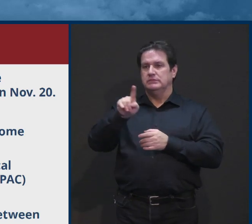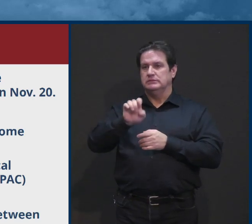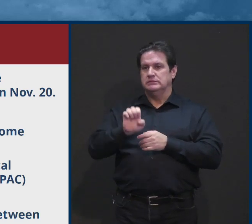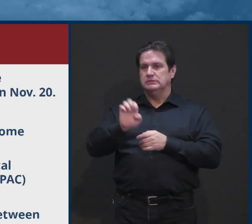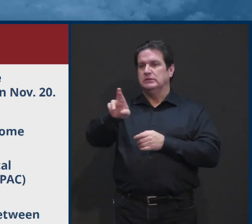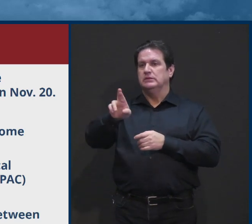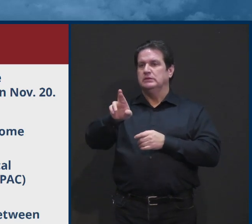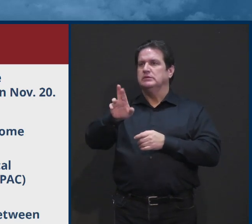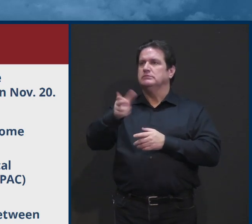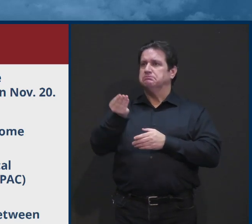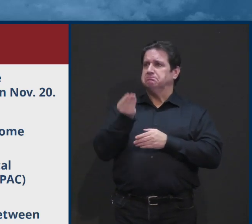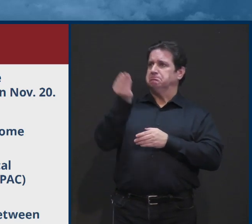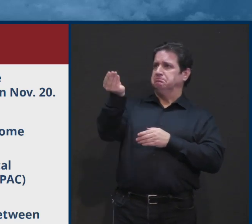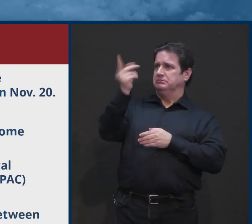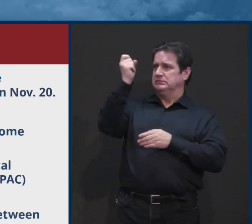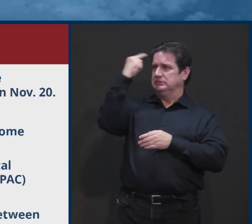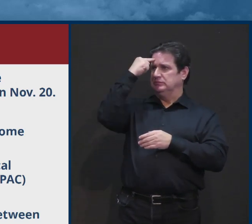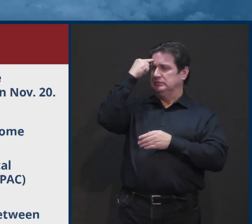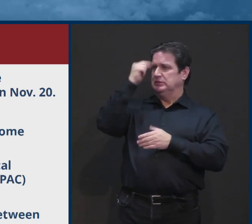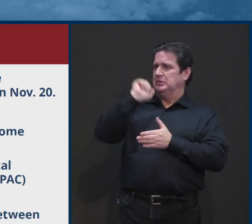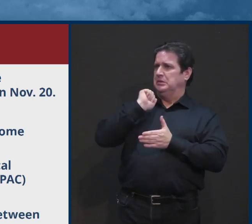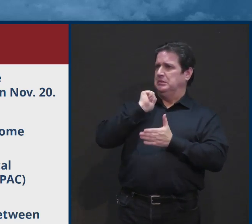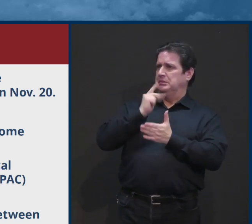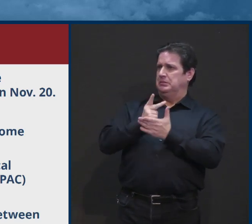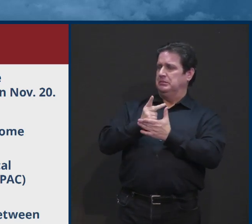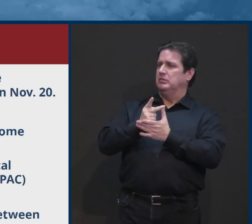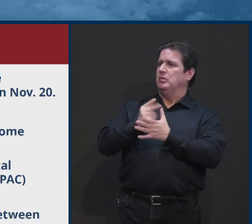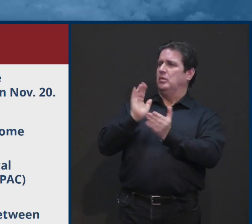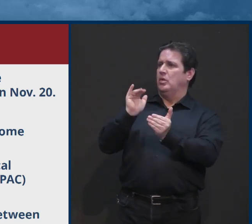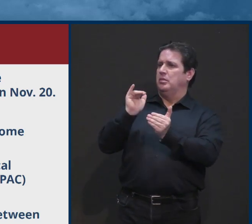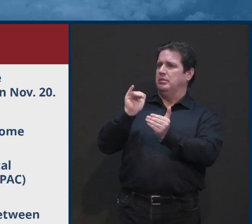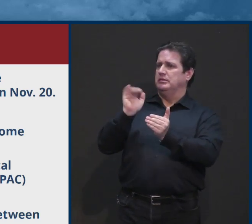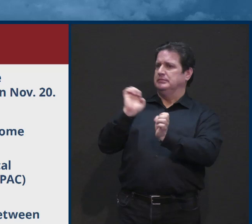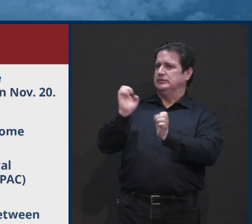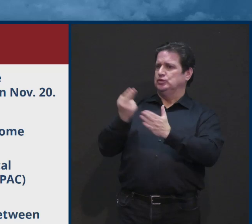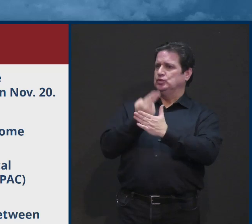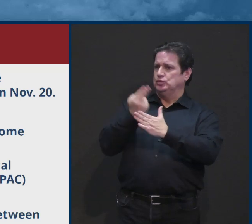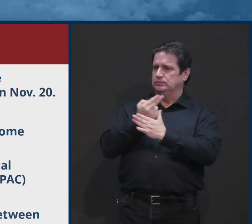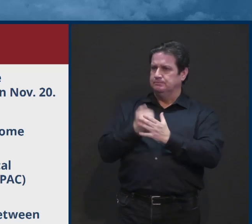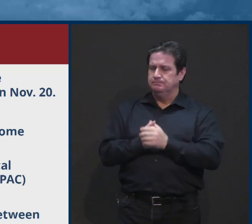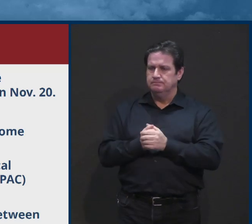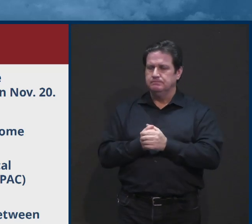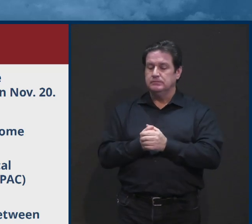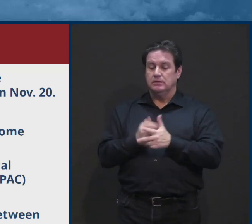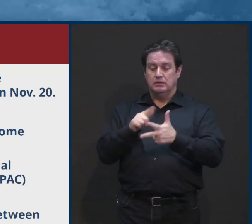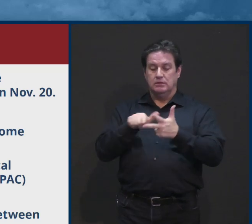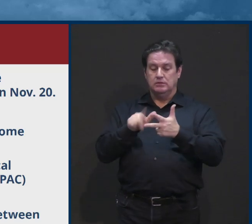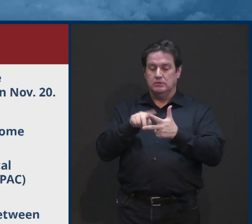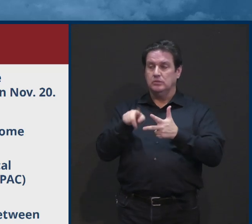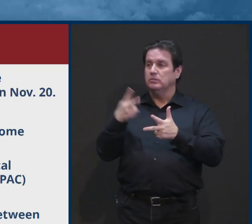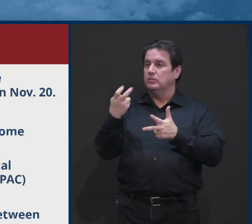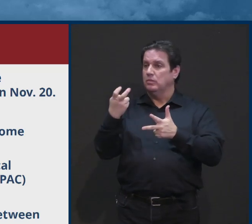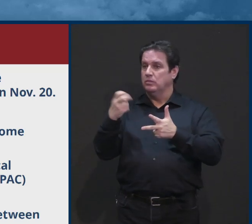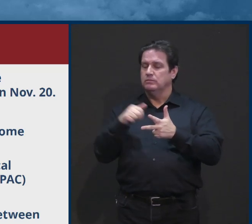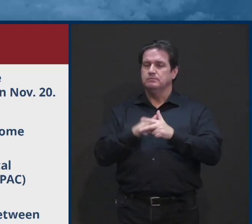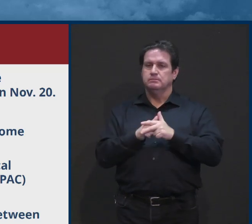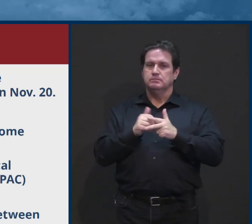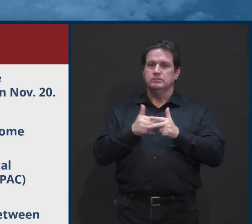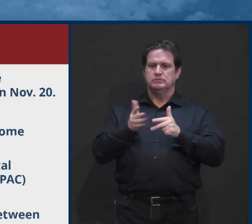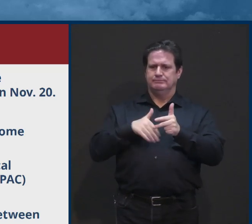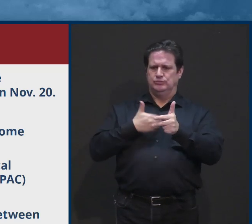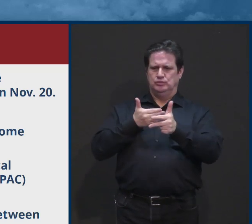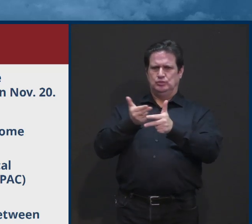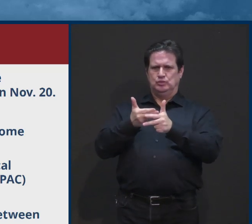its emergency use authorization request to the FDA. There's 2 other vaccines that are close